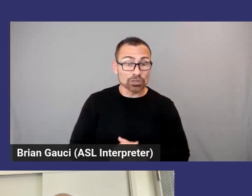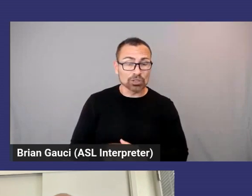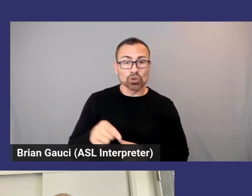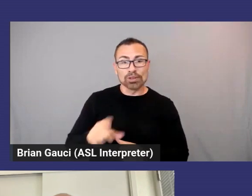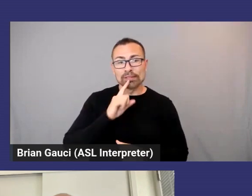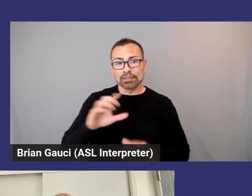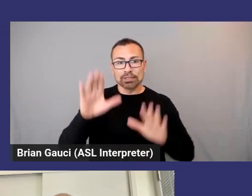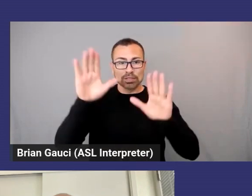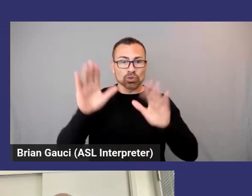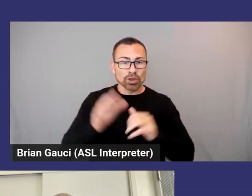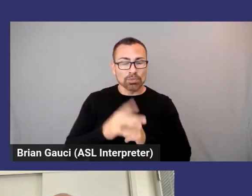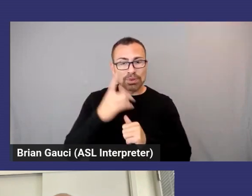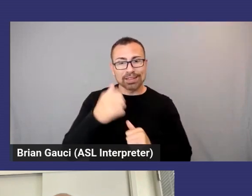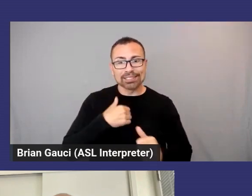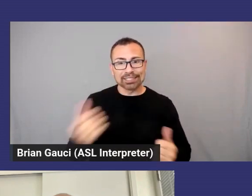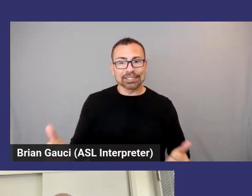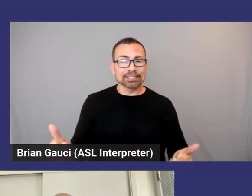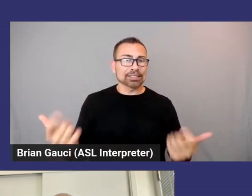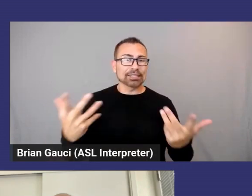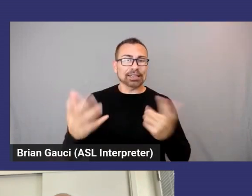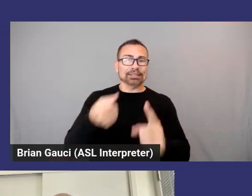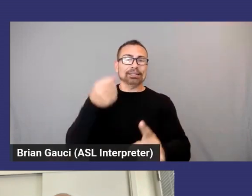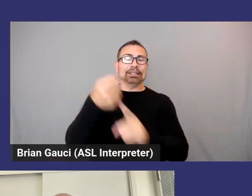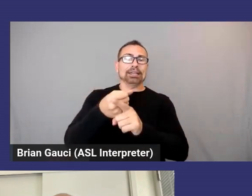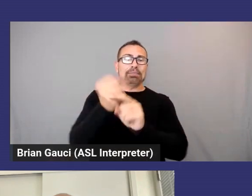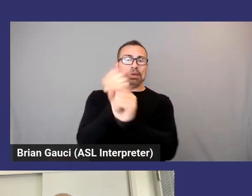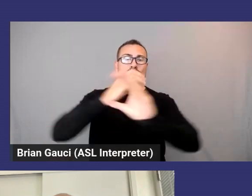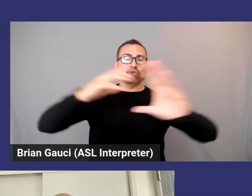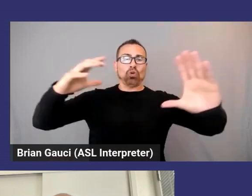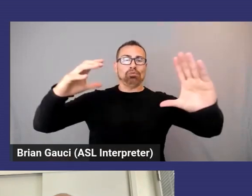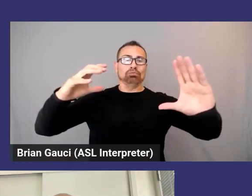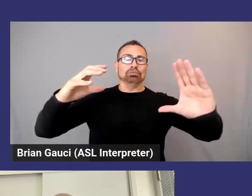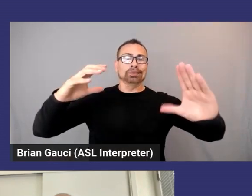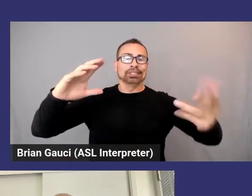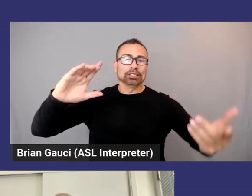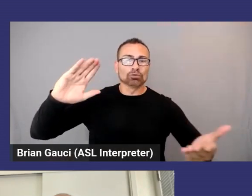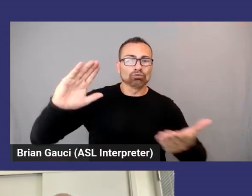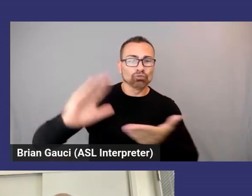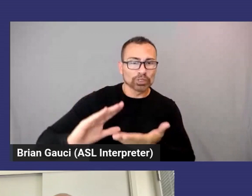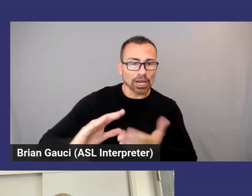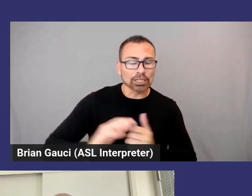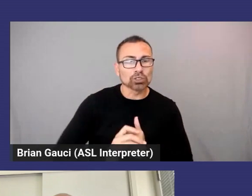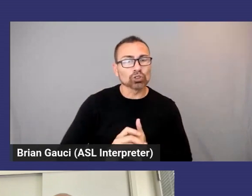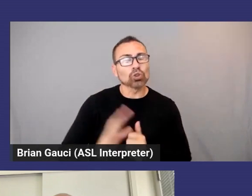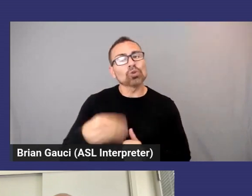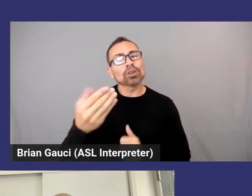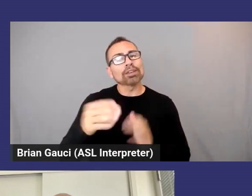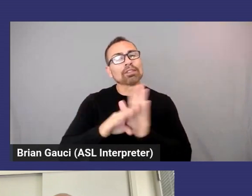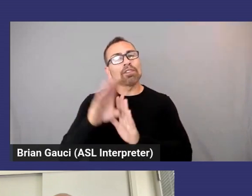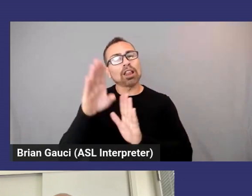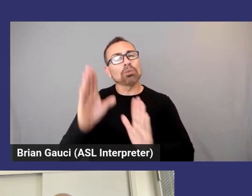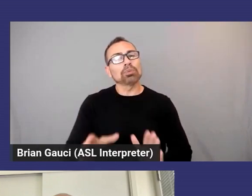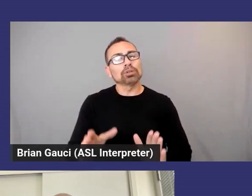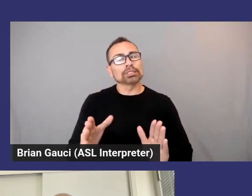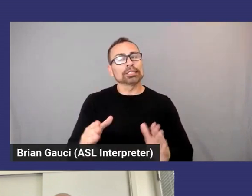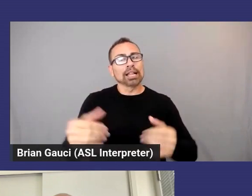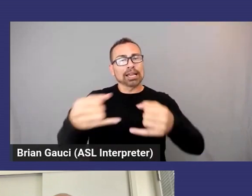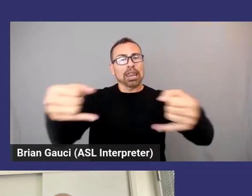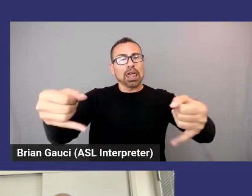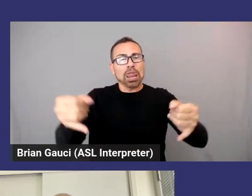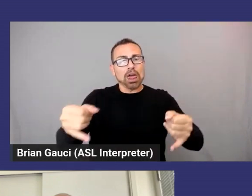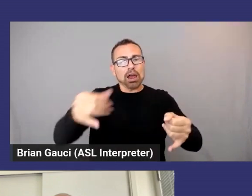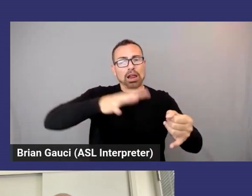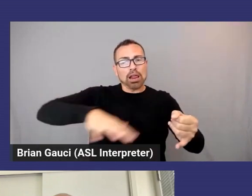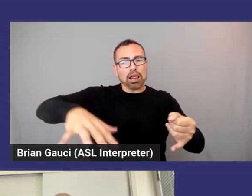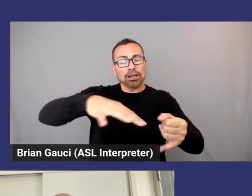scope of impact reduction. You can basically give your developers a little sandbox, AKA your account is your permission boundary,